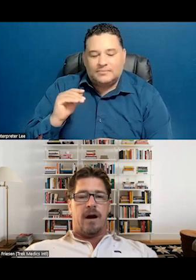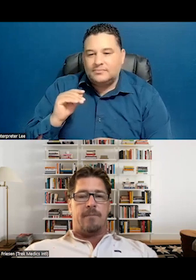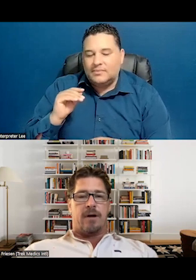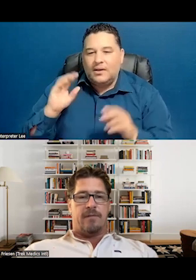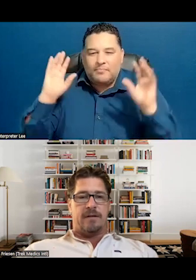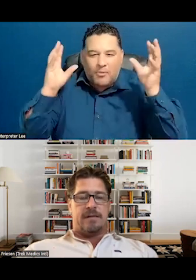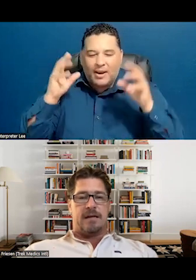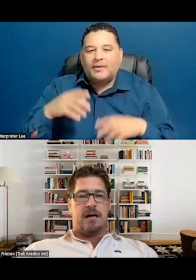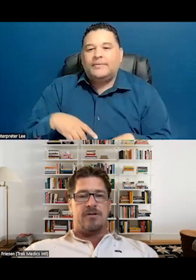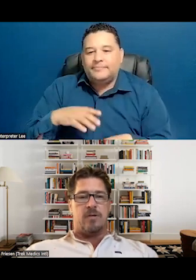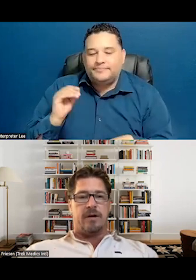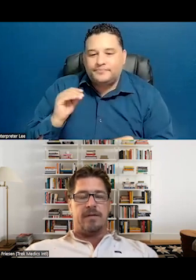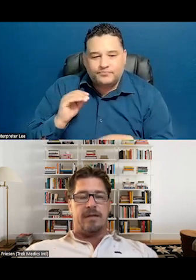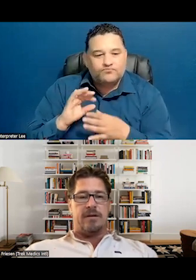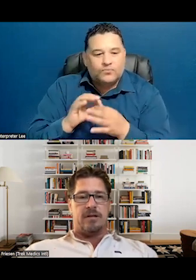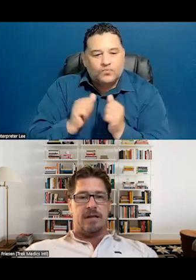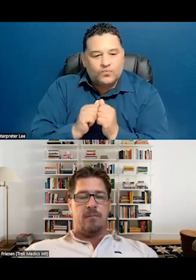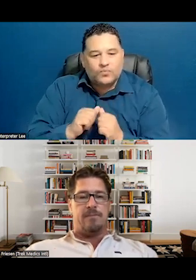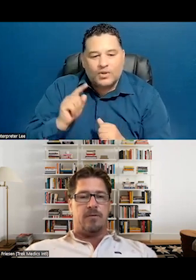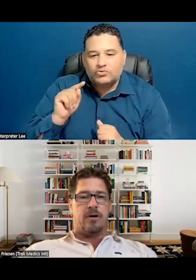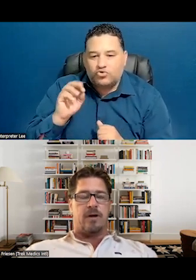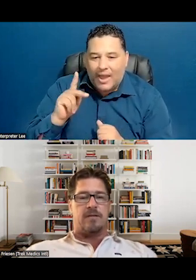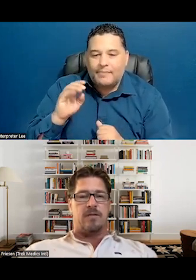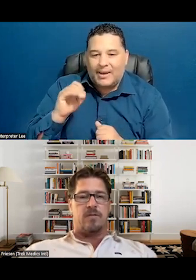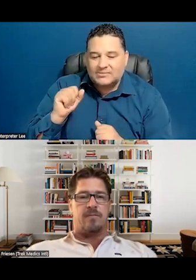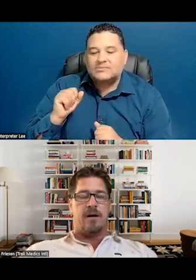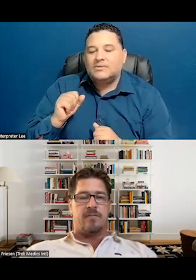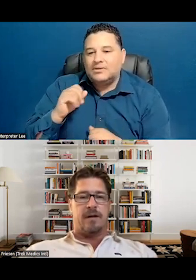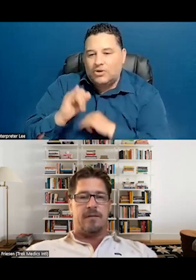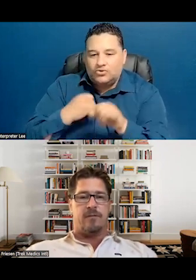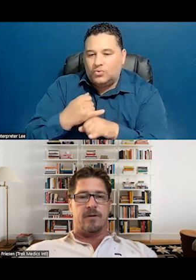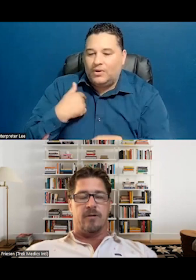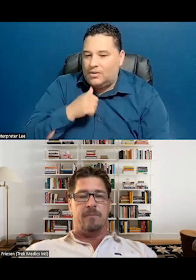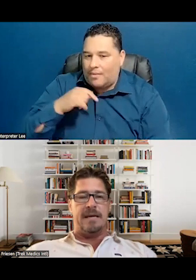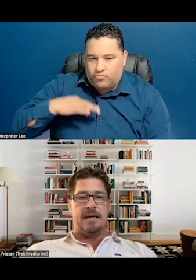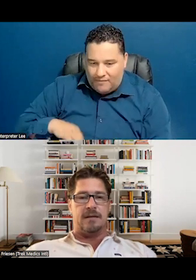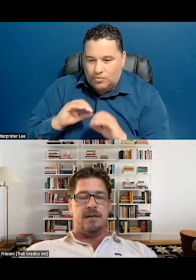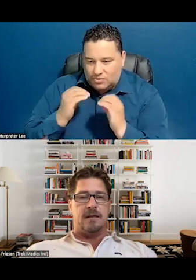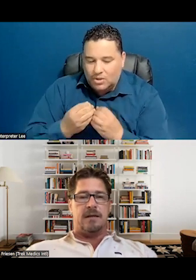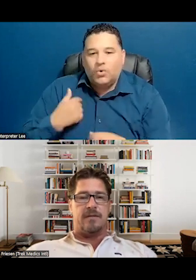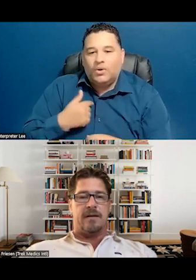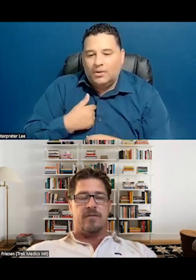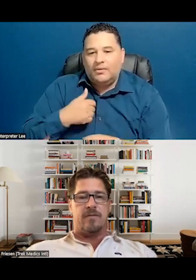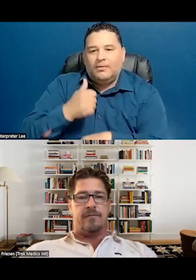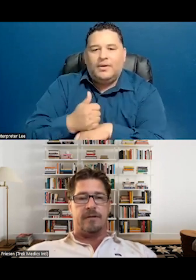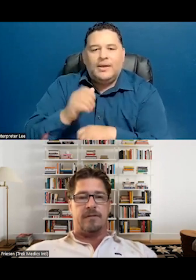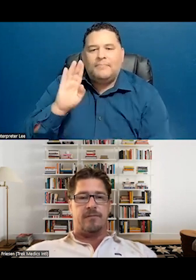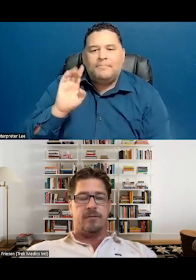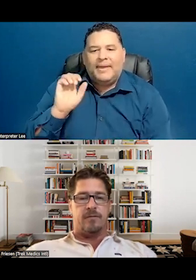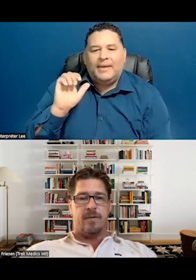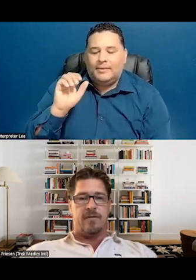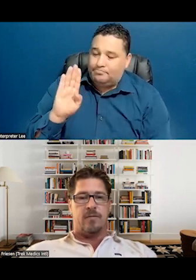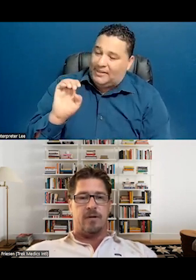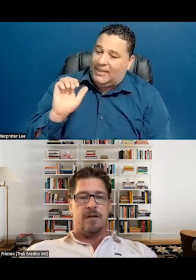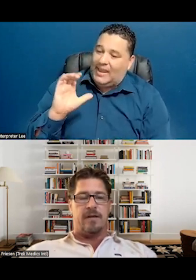We are a nonprofit technology organization, and we build a crisis response platform called Beacon, designed specifically